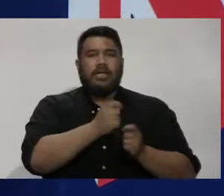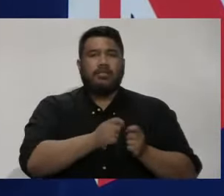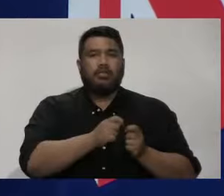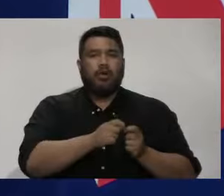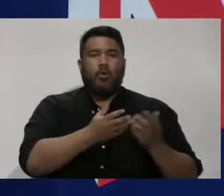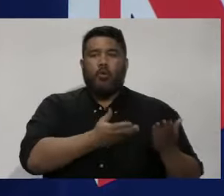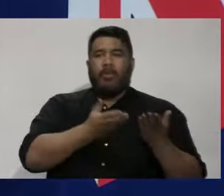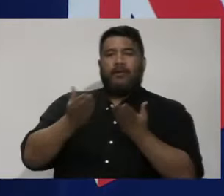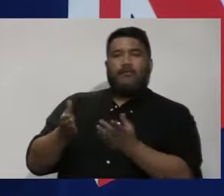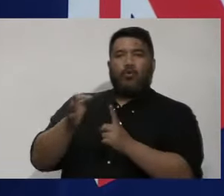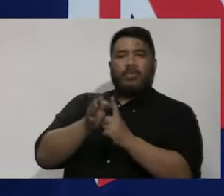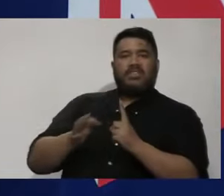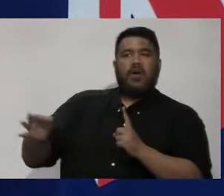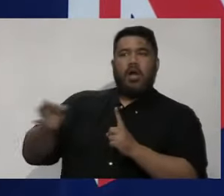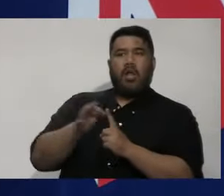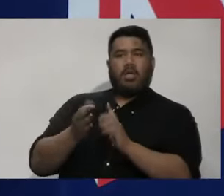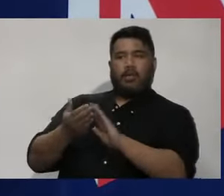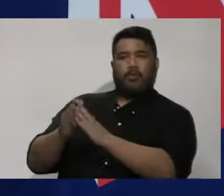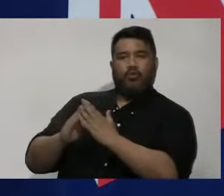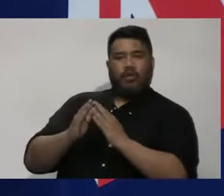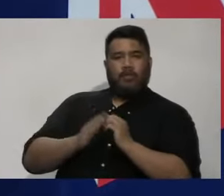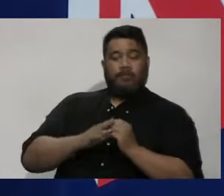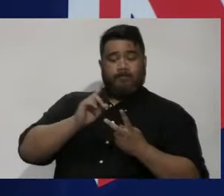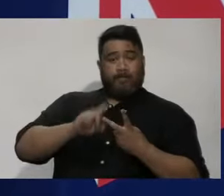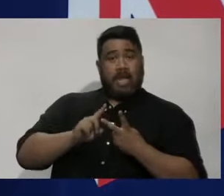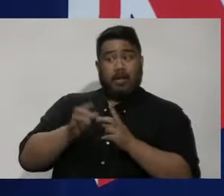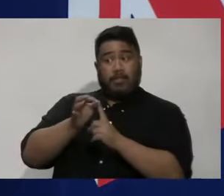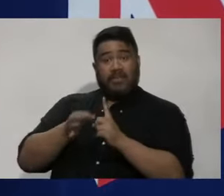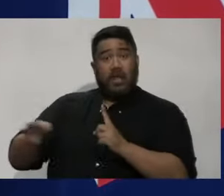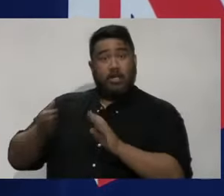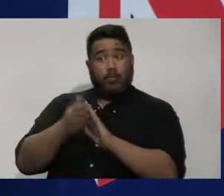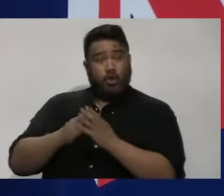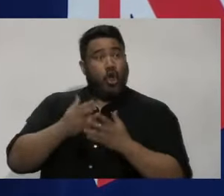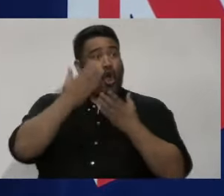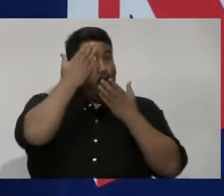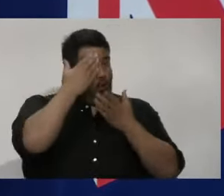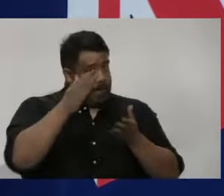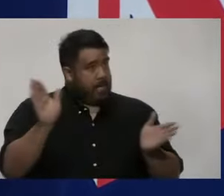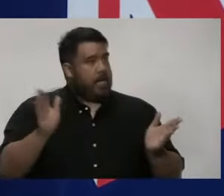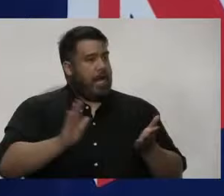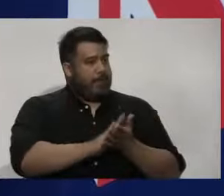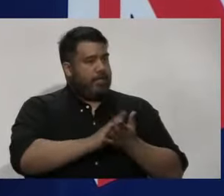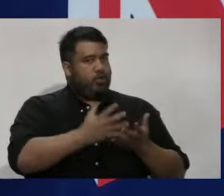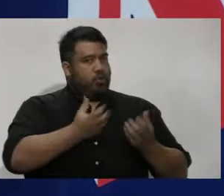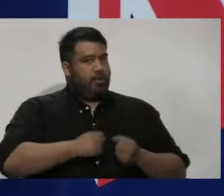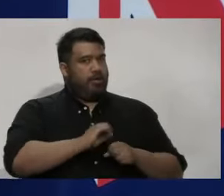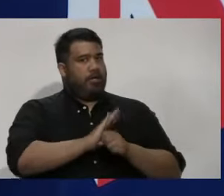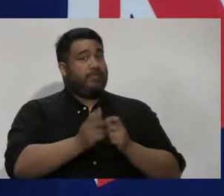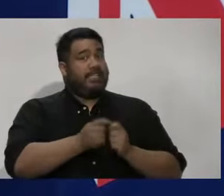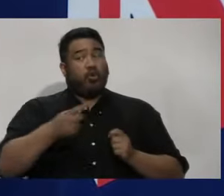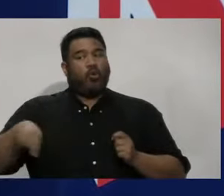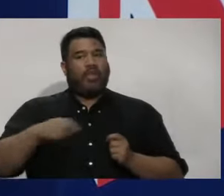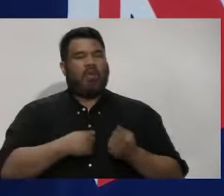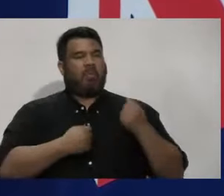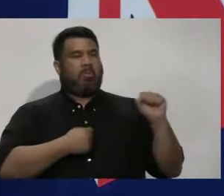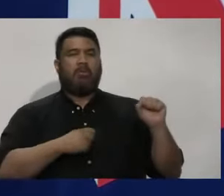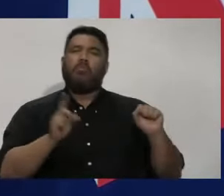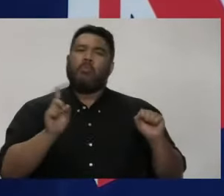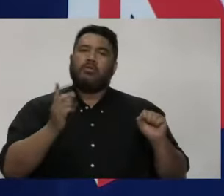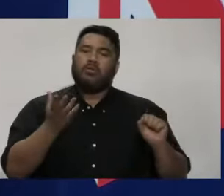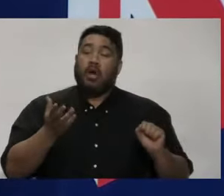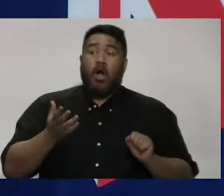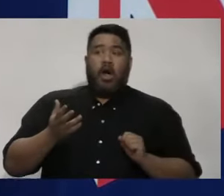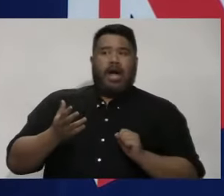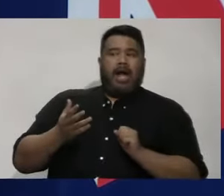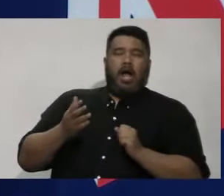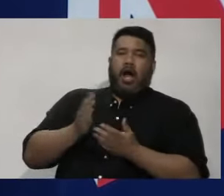Yep. And how cooperative have they been? Forgive me that I haven't brought my breakdown up until Monday,